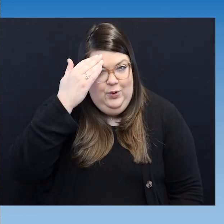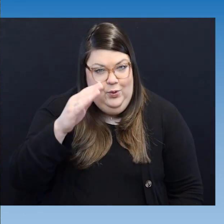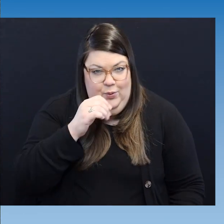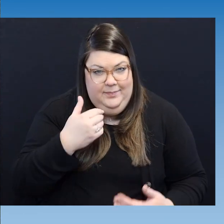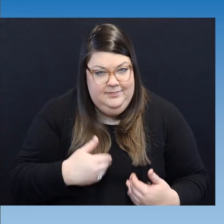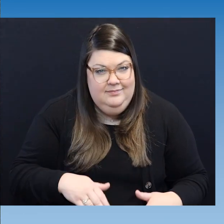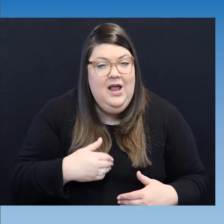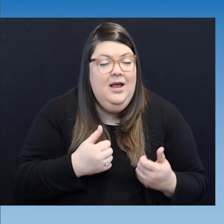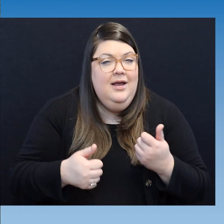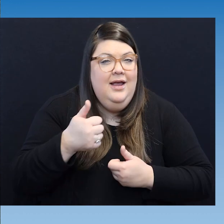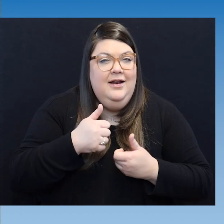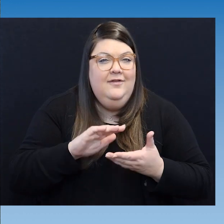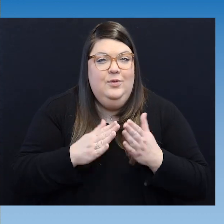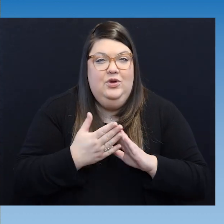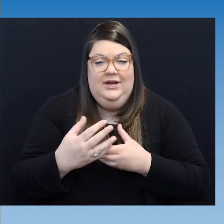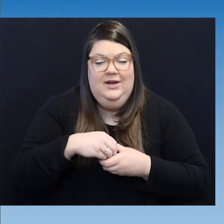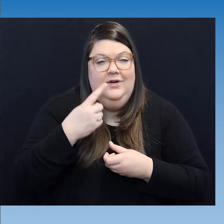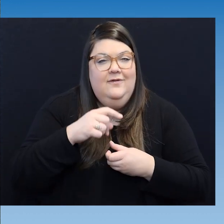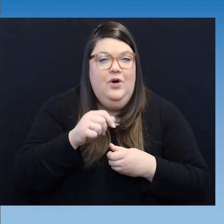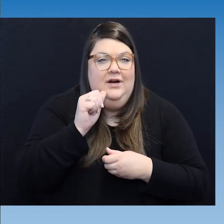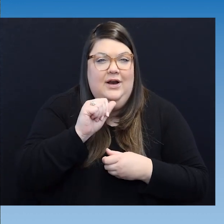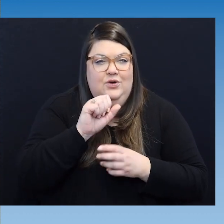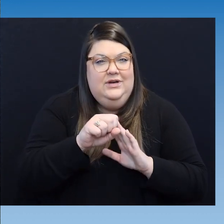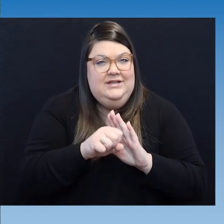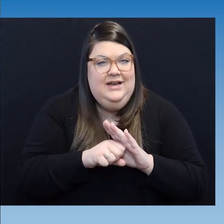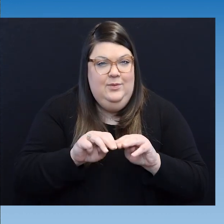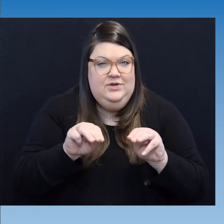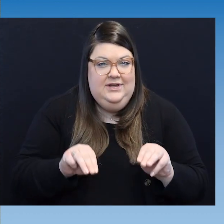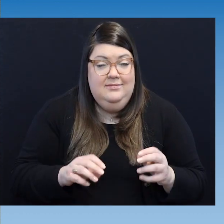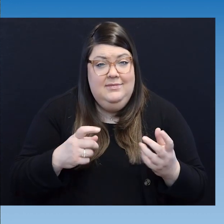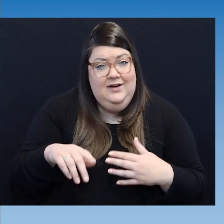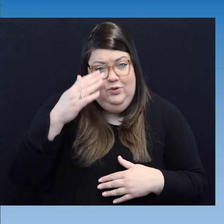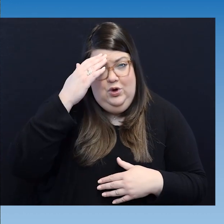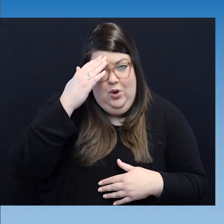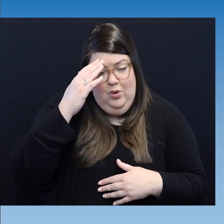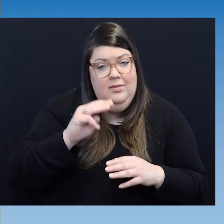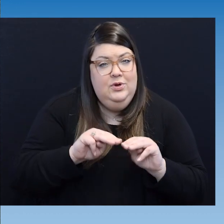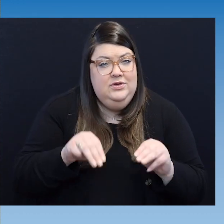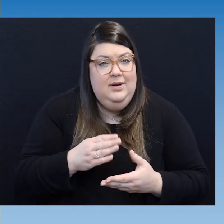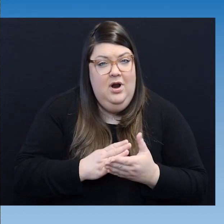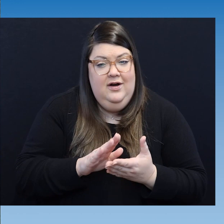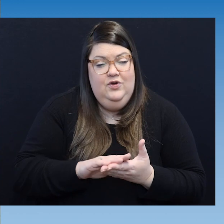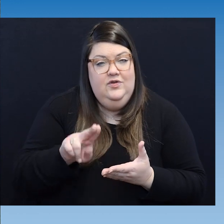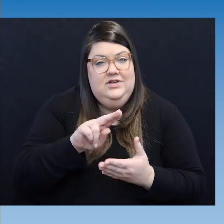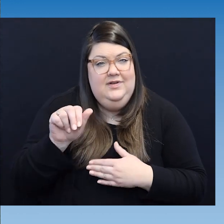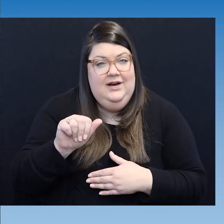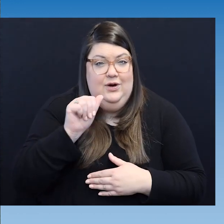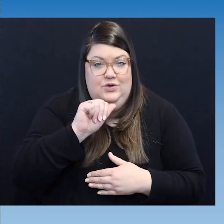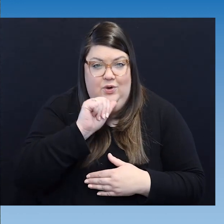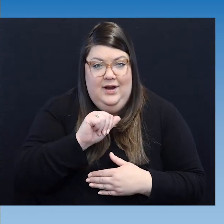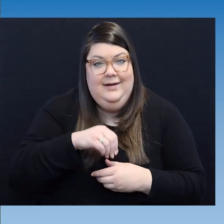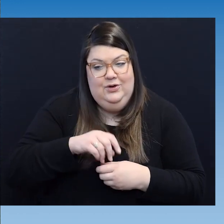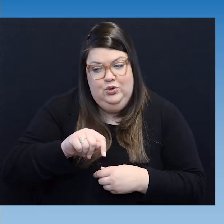head of community engagement for the Arizona State Museum. And as many of you know, the museum is part of the University of Arizona, and we're located